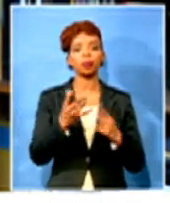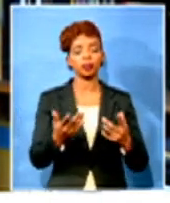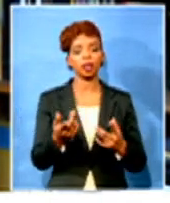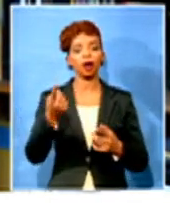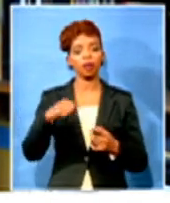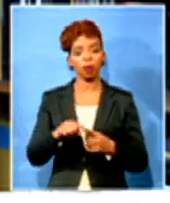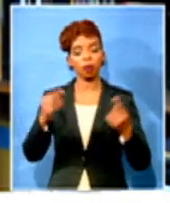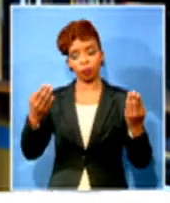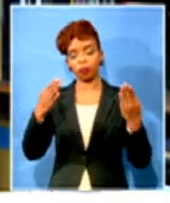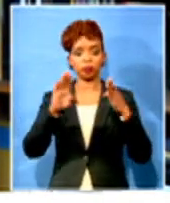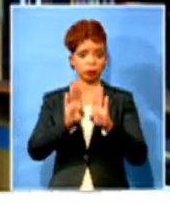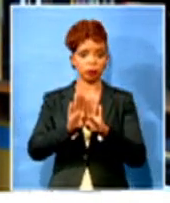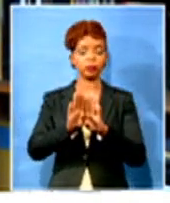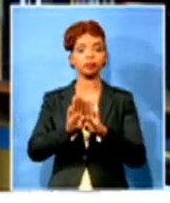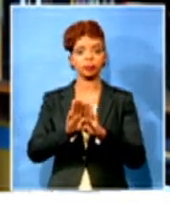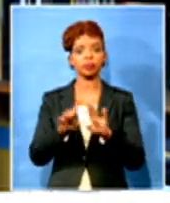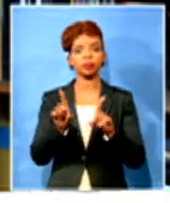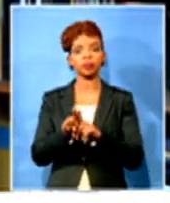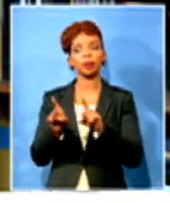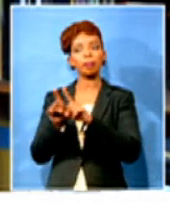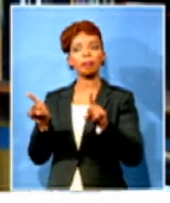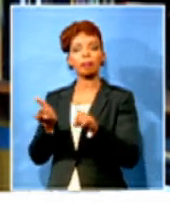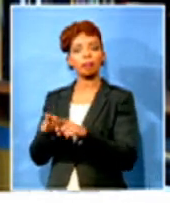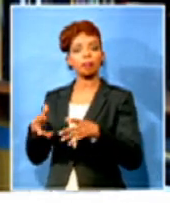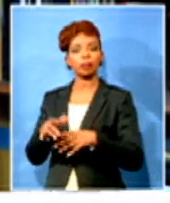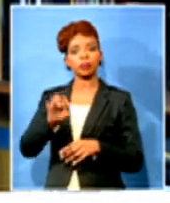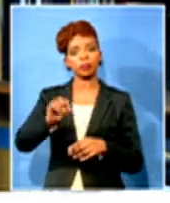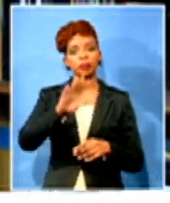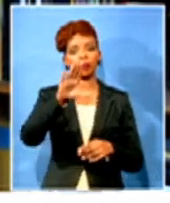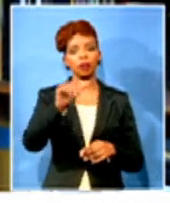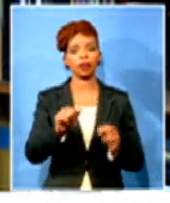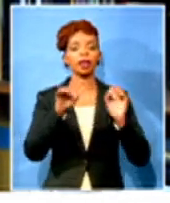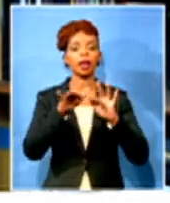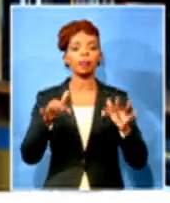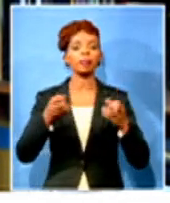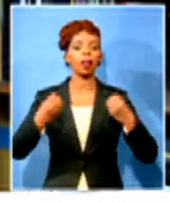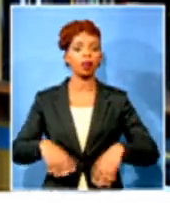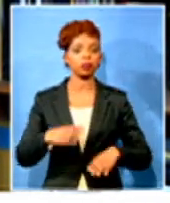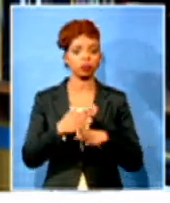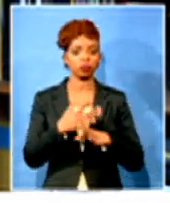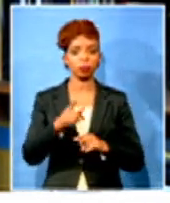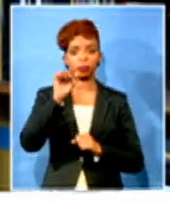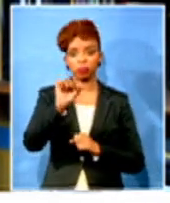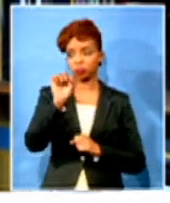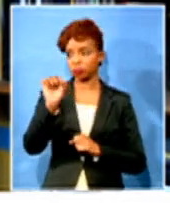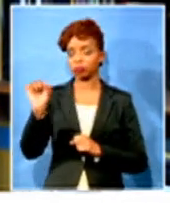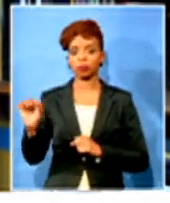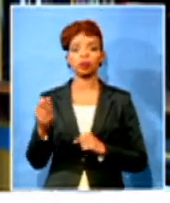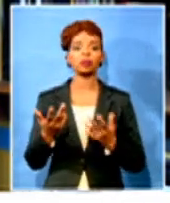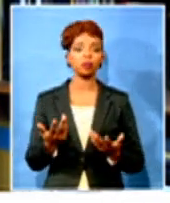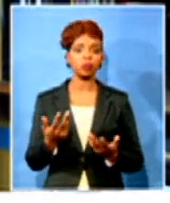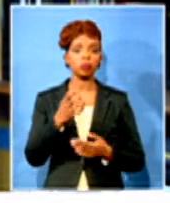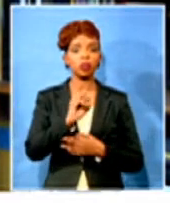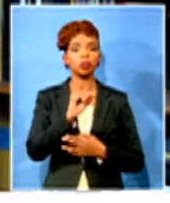and COVID-19 started hitting South Africa, people lost their jobs, firms couldn't operate. So there wasn't the